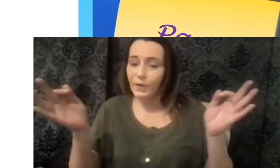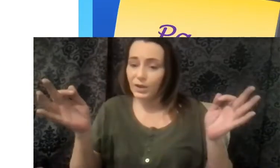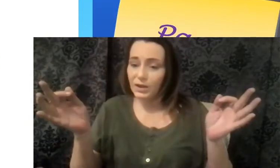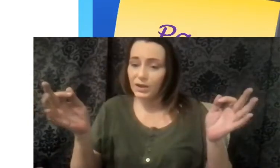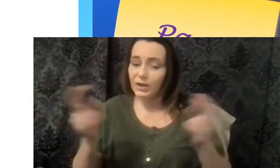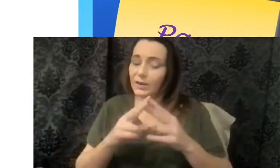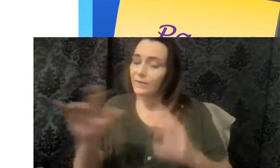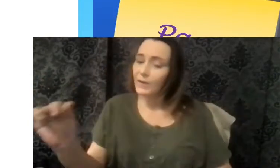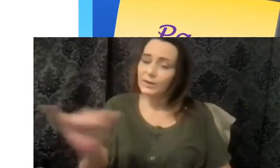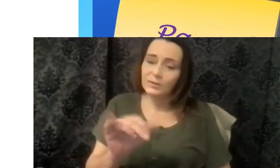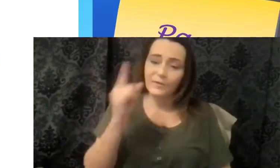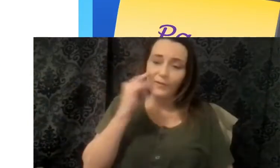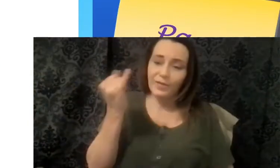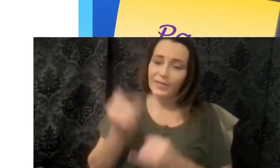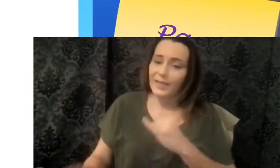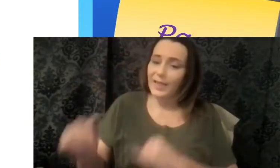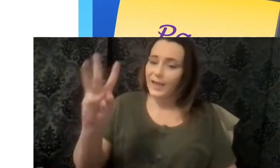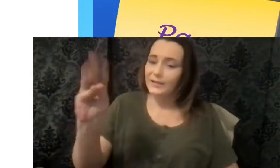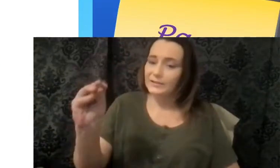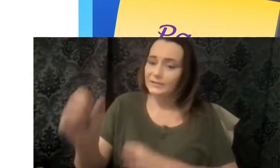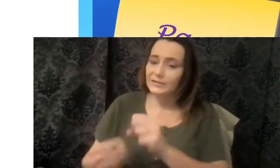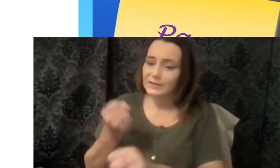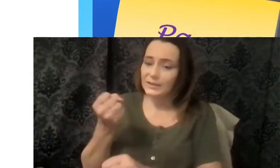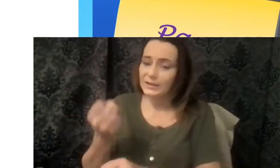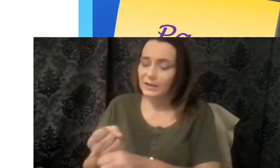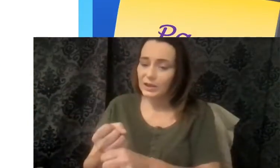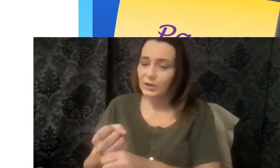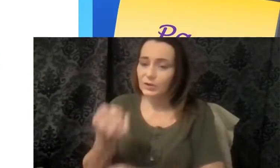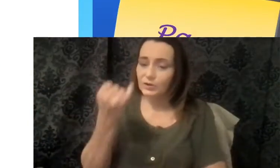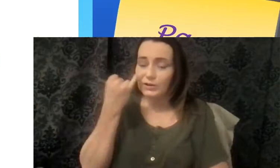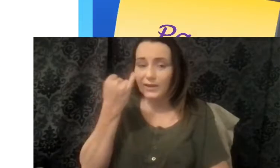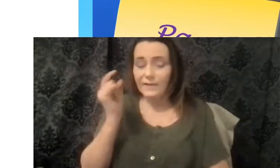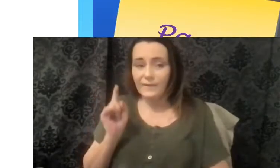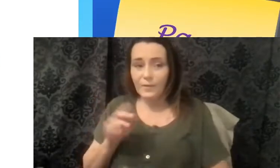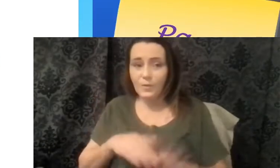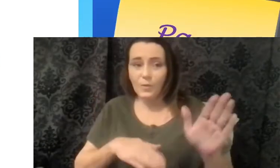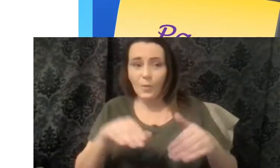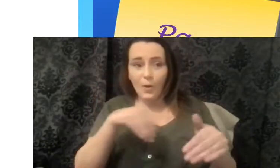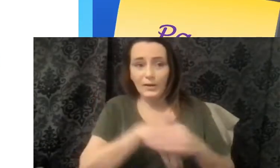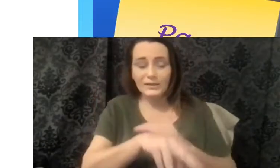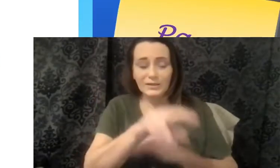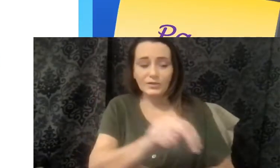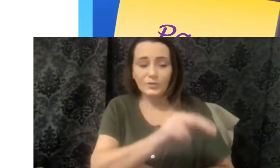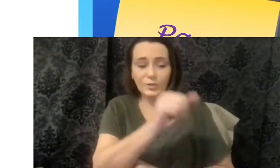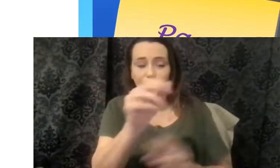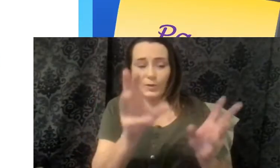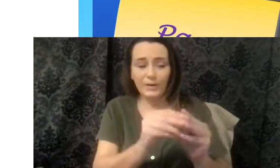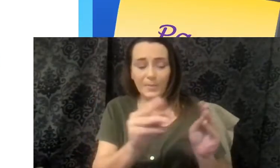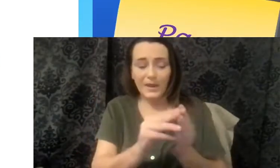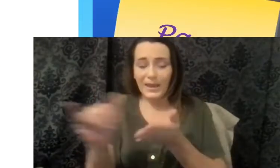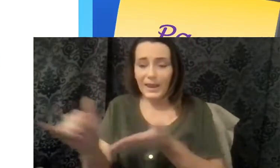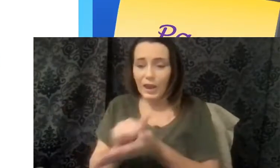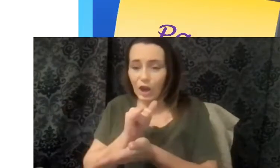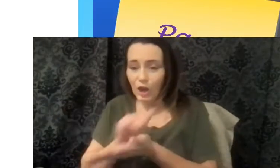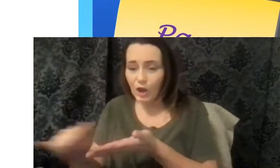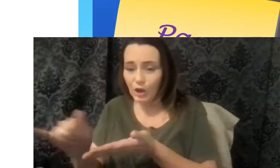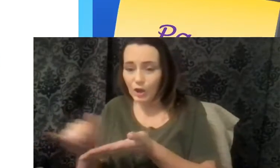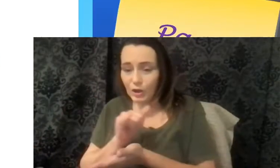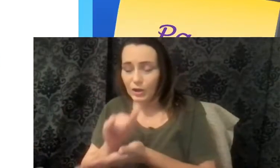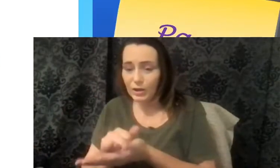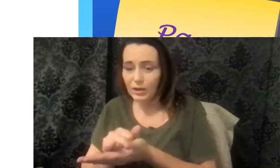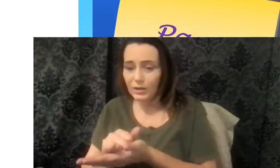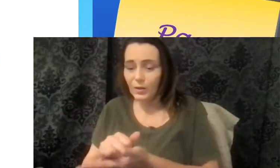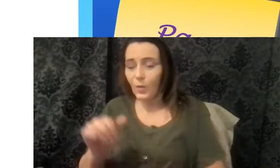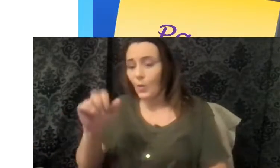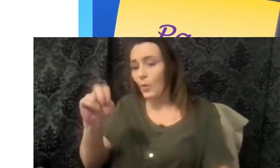for the last 60 years. If you walk into an NA meeting in New York or New